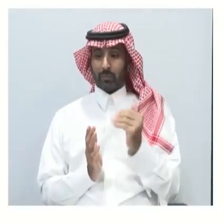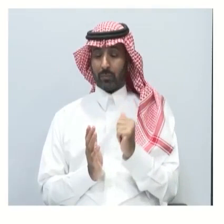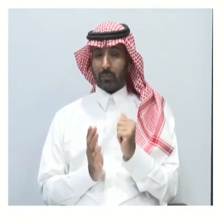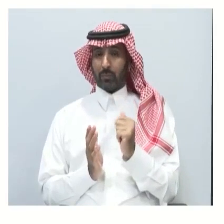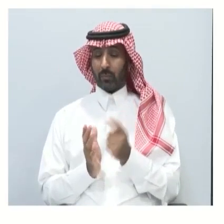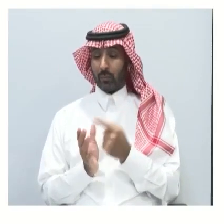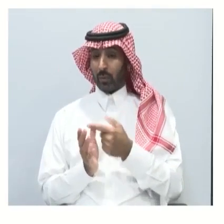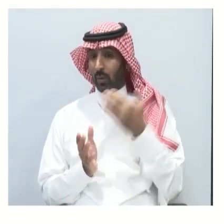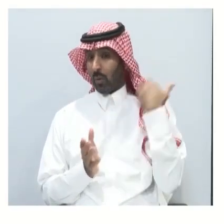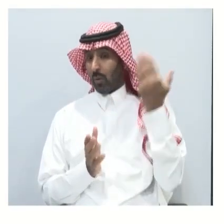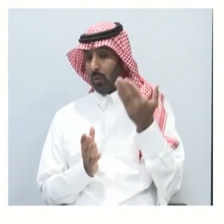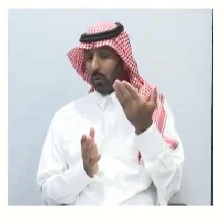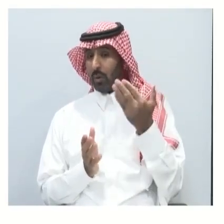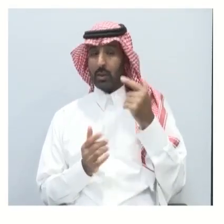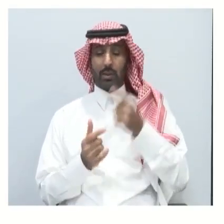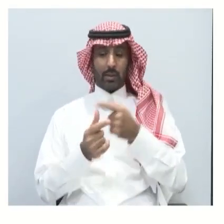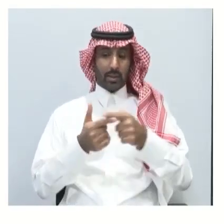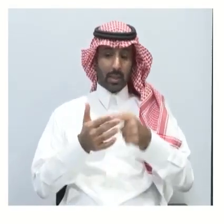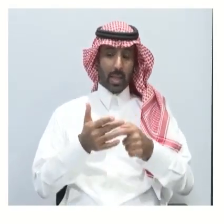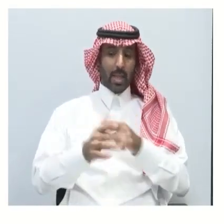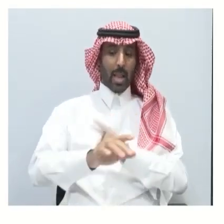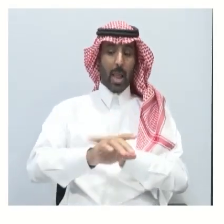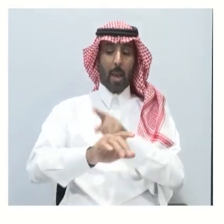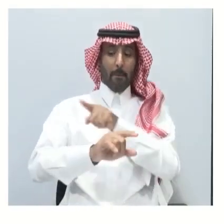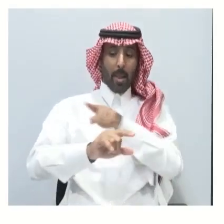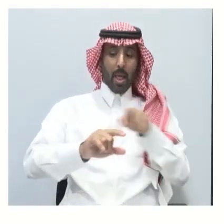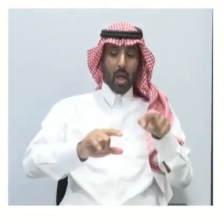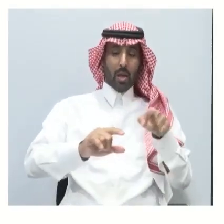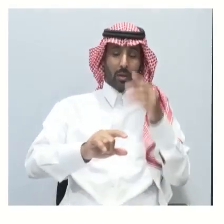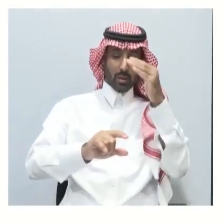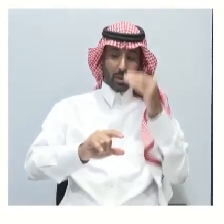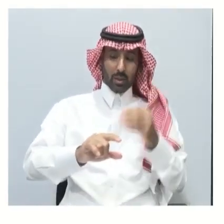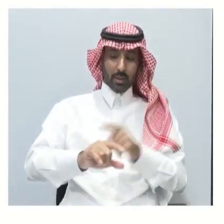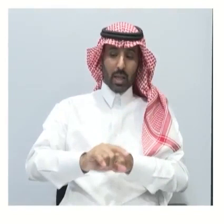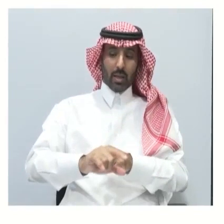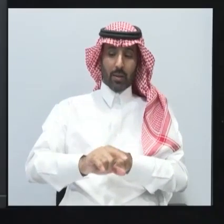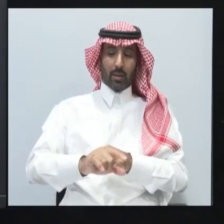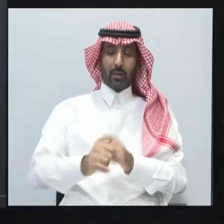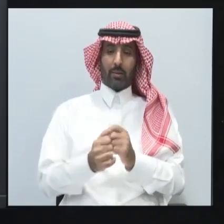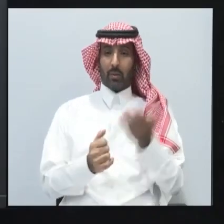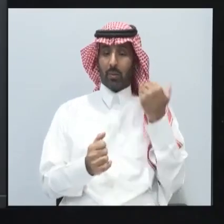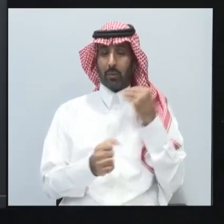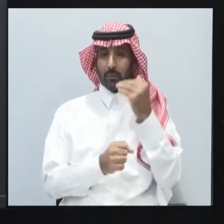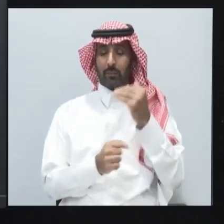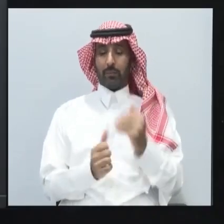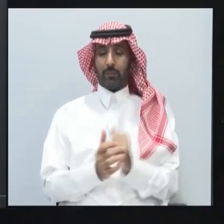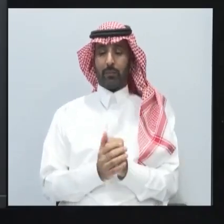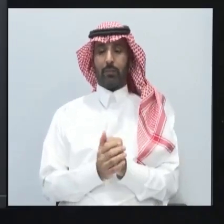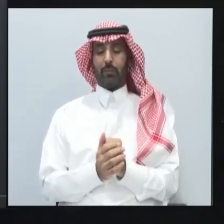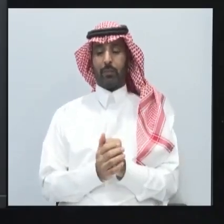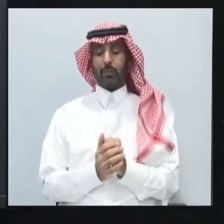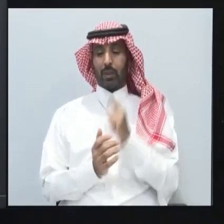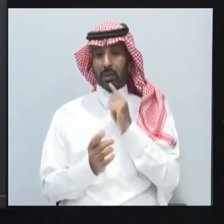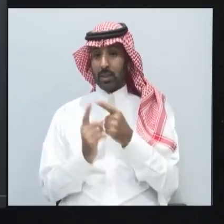Also, if you recall, we had this type of timeline. Now, we did the timeline in our previous lesson. There was also a timeline